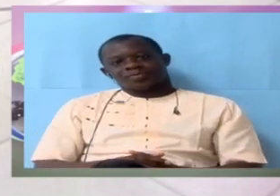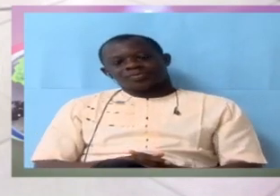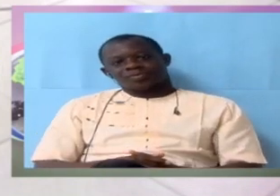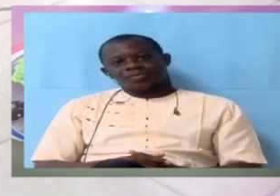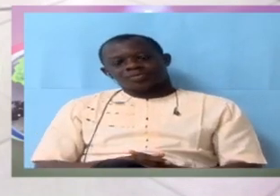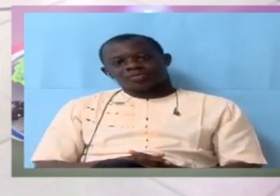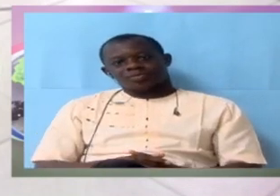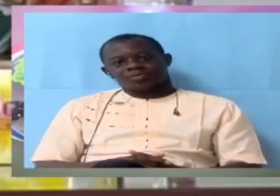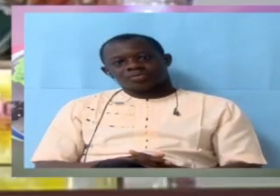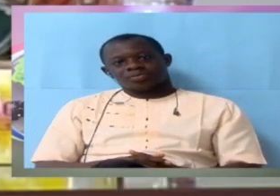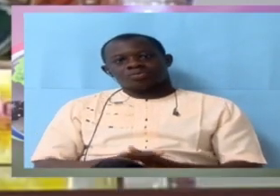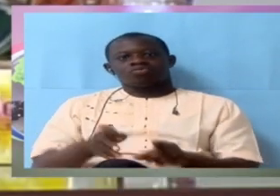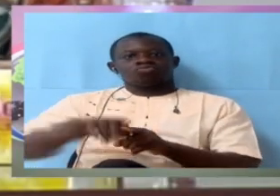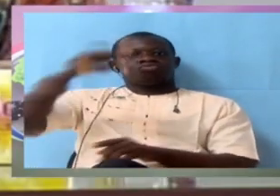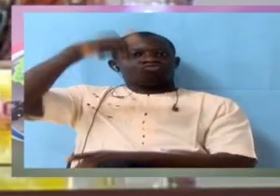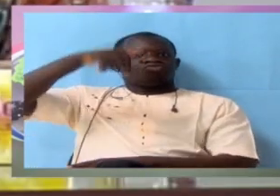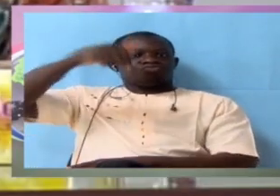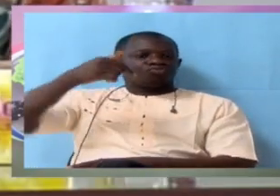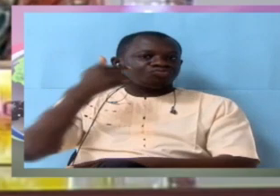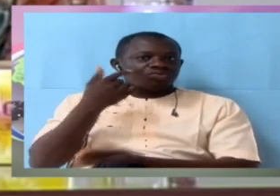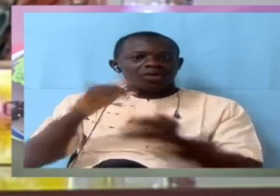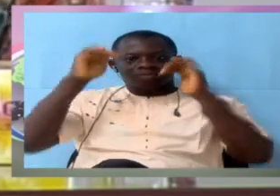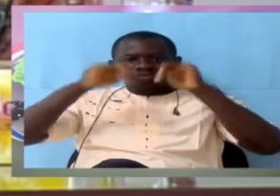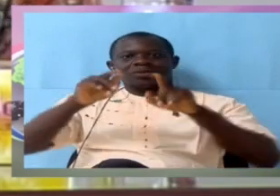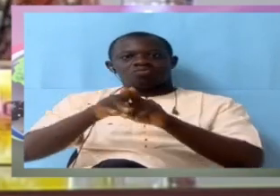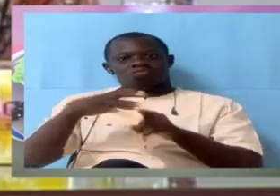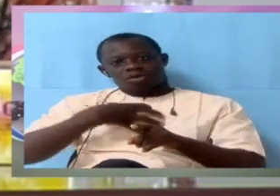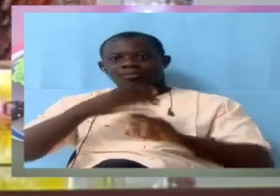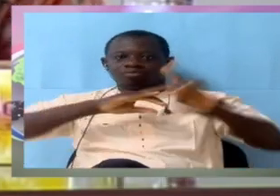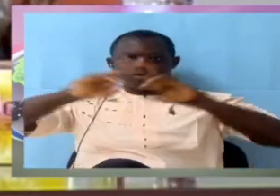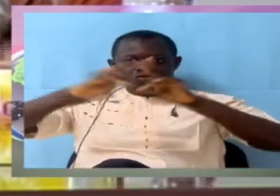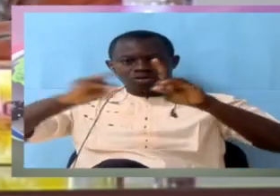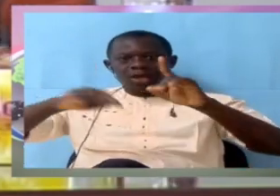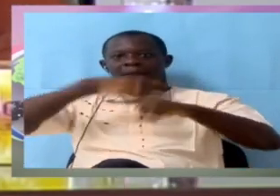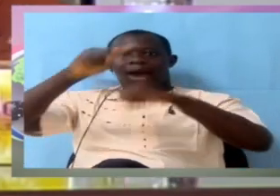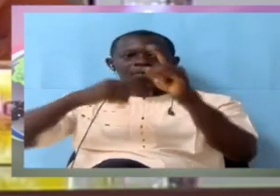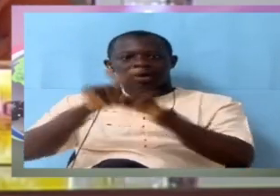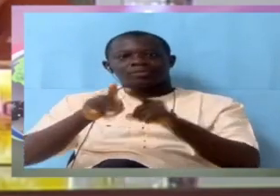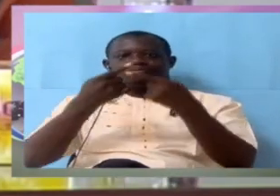Okay. During today's proceedings, I shall take you through the following issues.